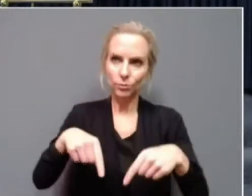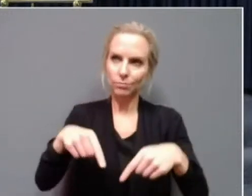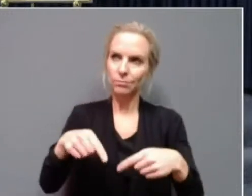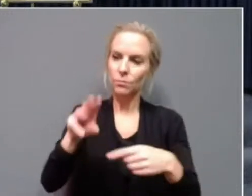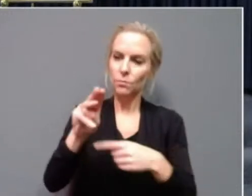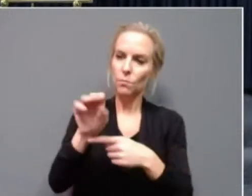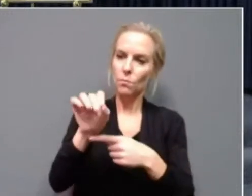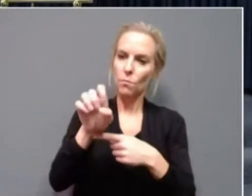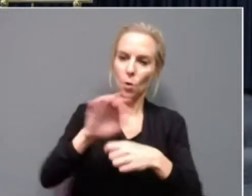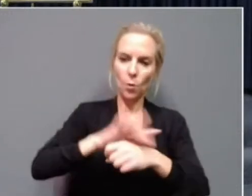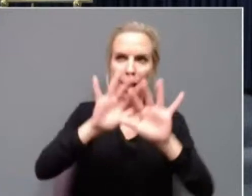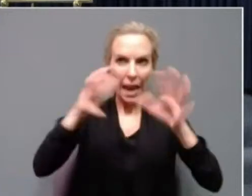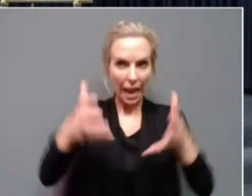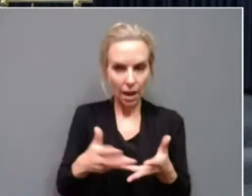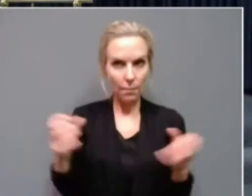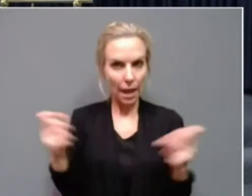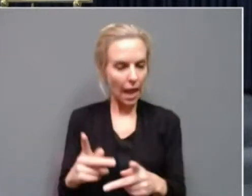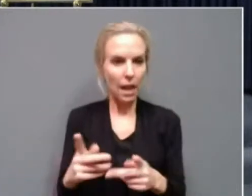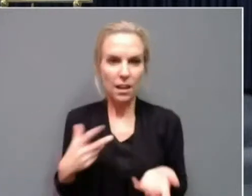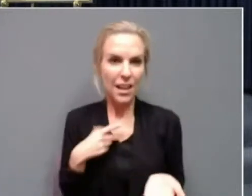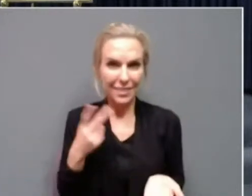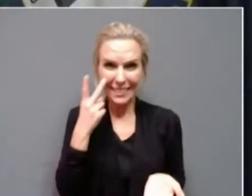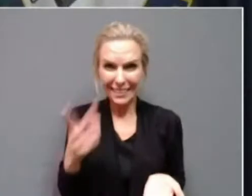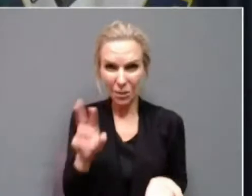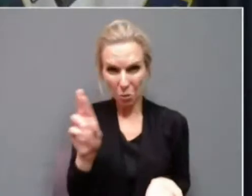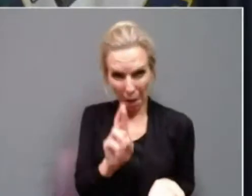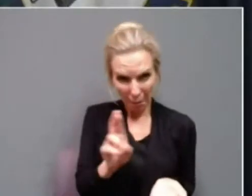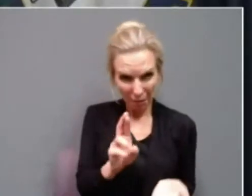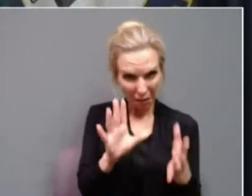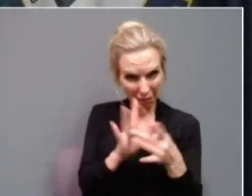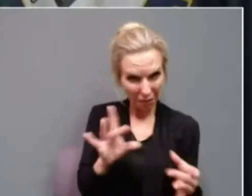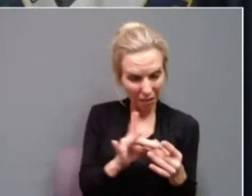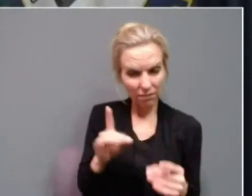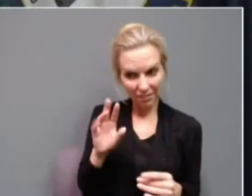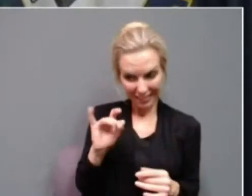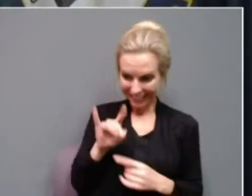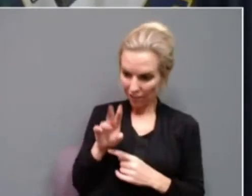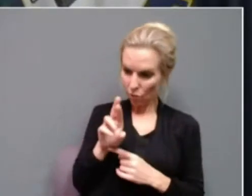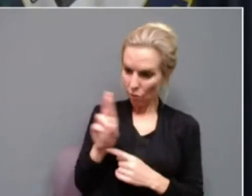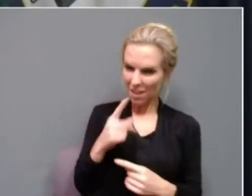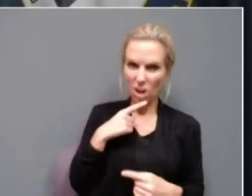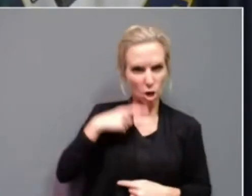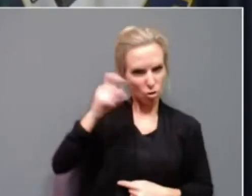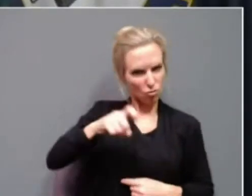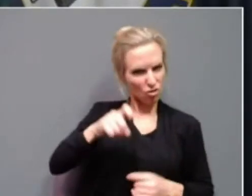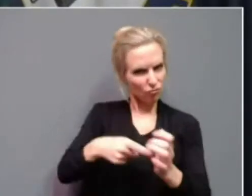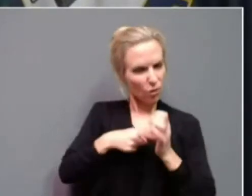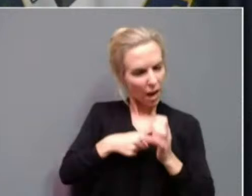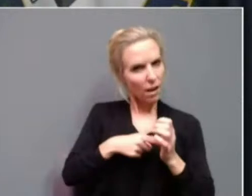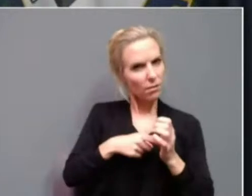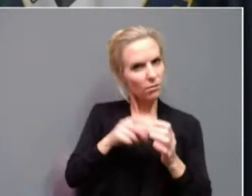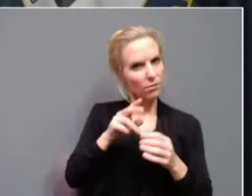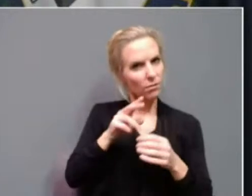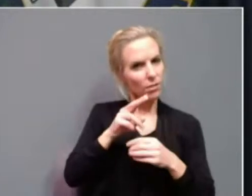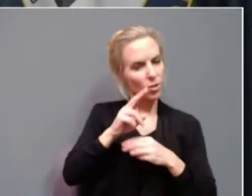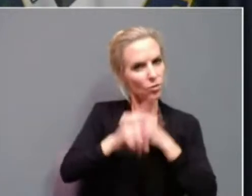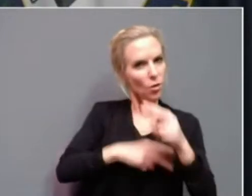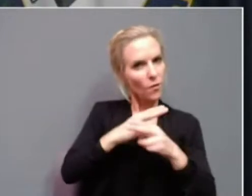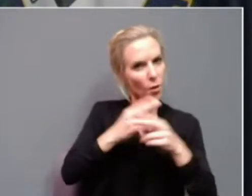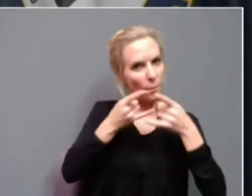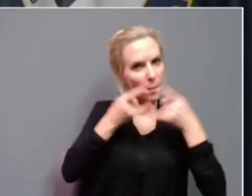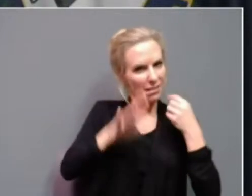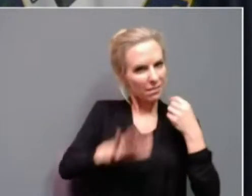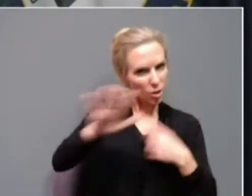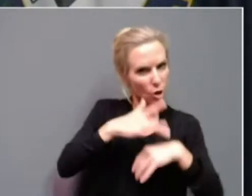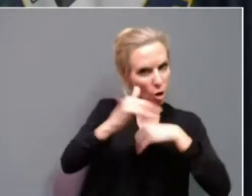I haven't seen a Republican say I should have done the universal masking in schools earlier. I would love to talk to that person. Maybe we can